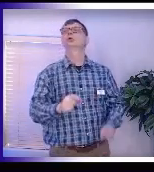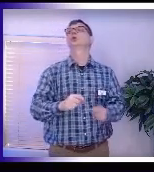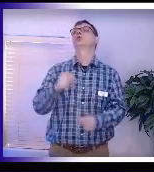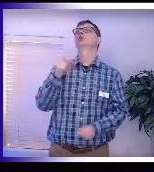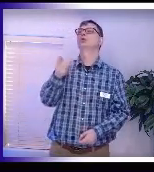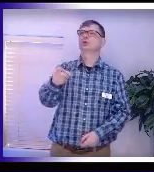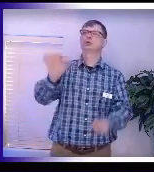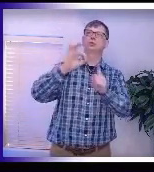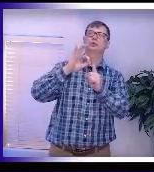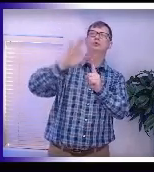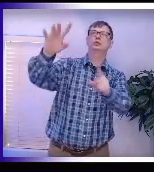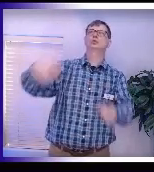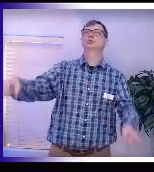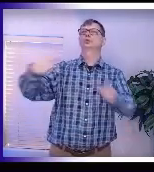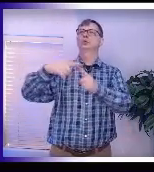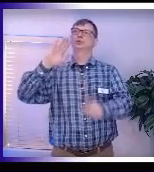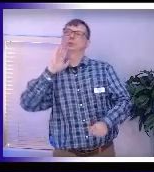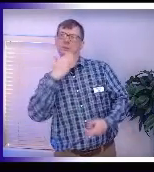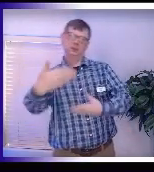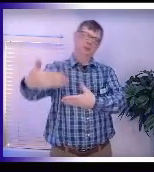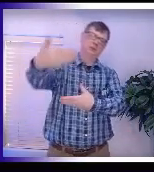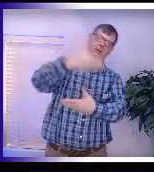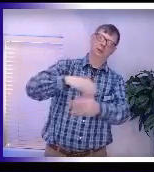to be in community.